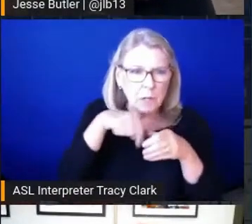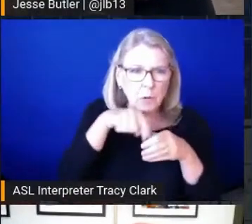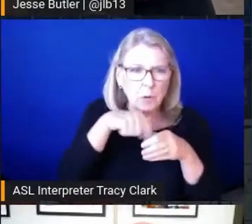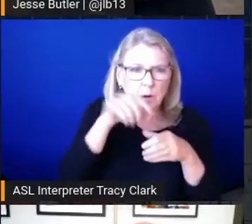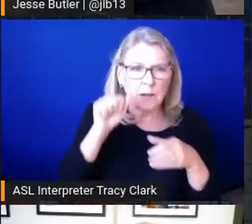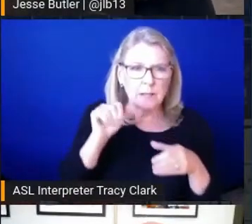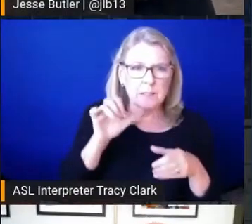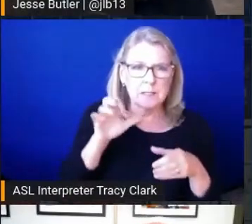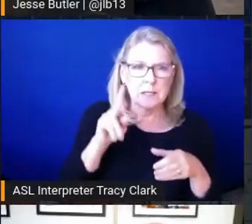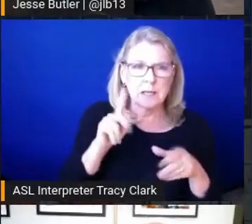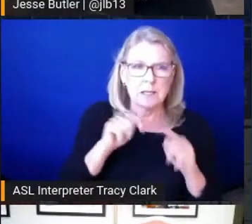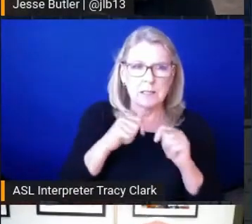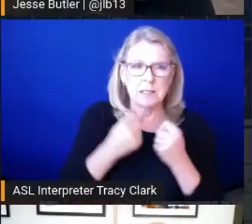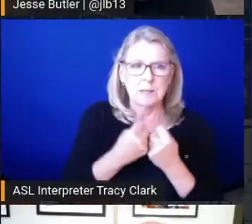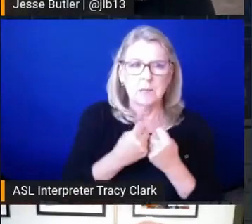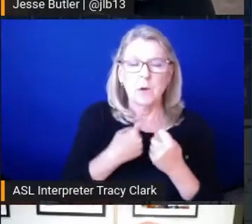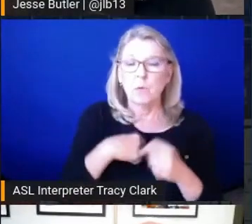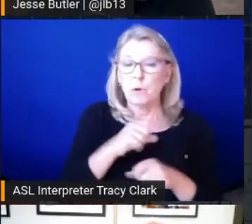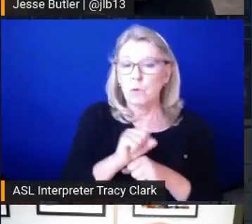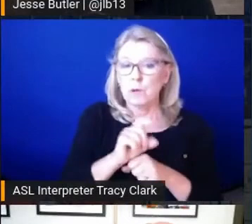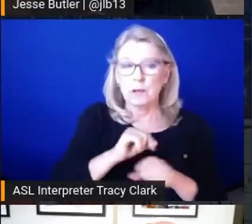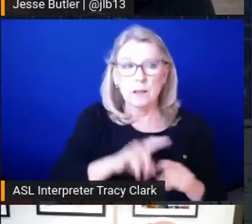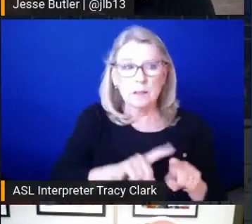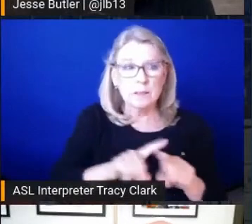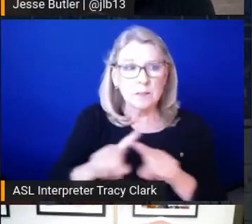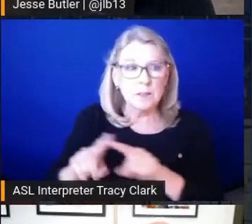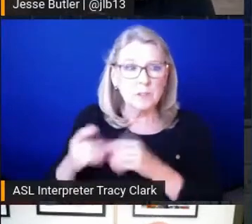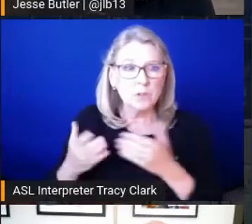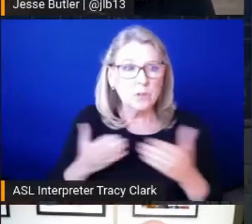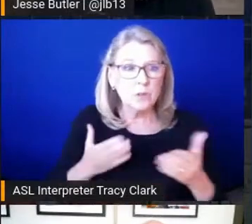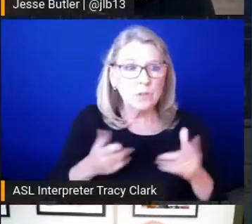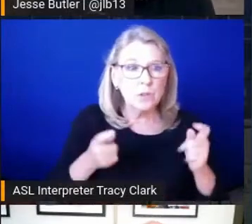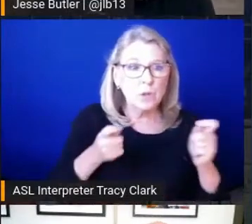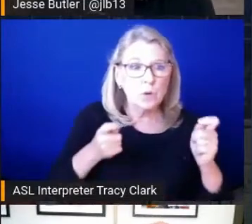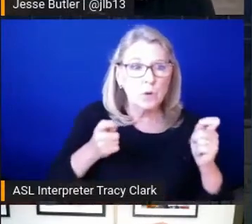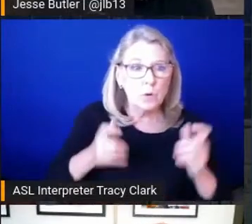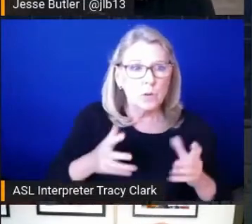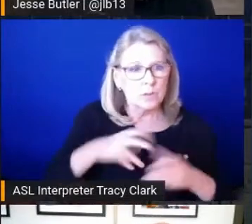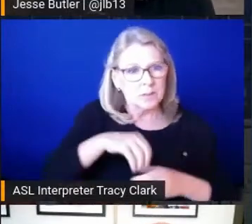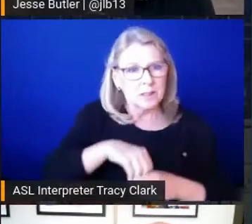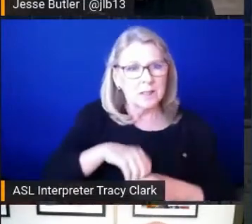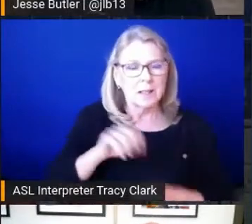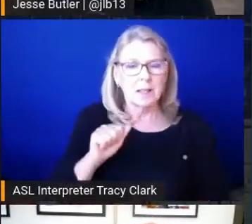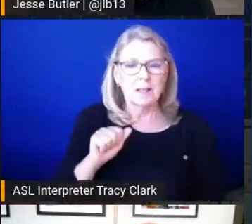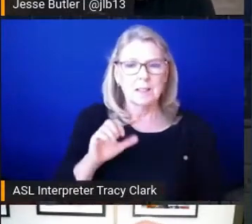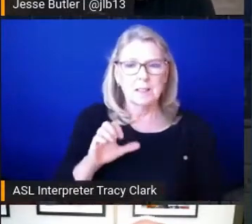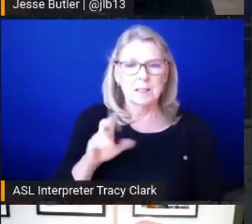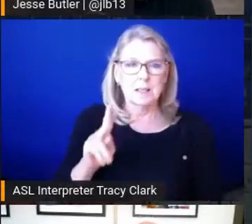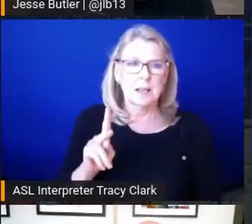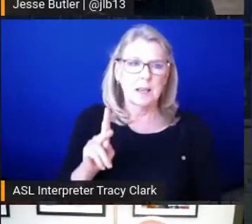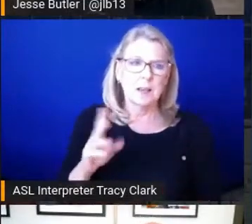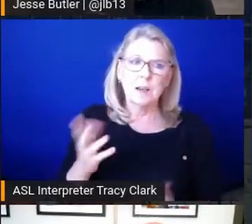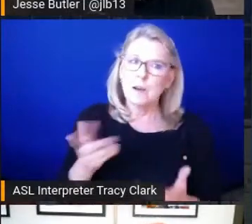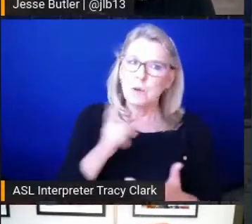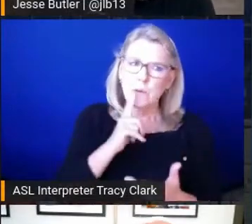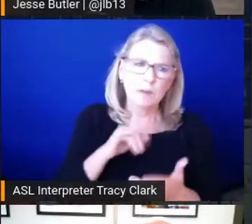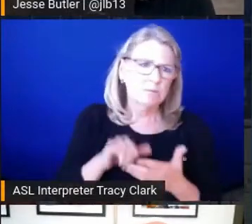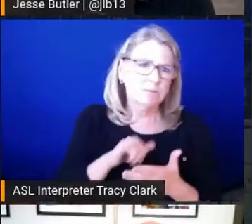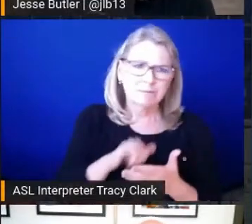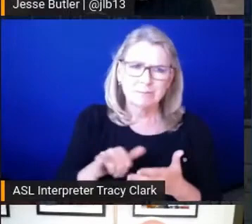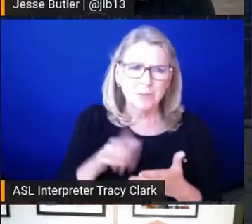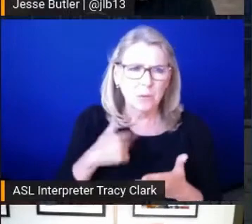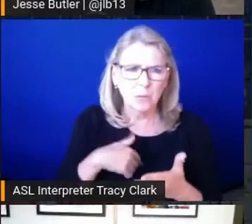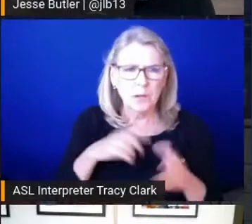of these different service controllers in ACK land. So there's really no way that we were going to be able to maintain and manage